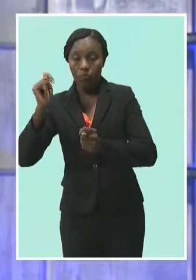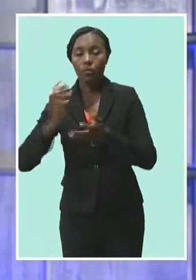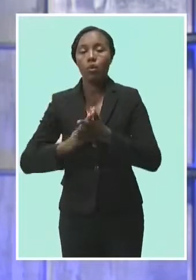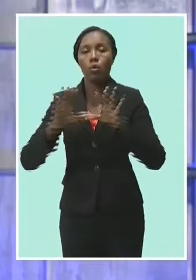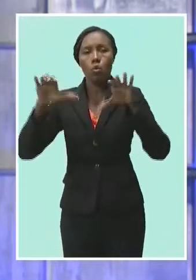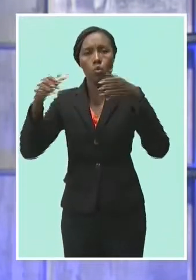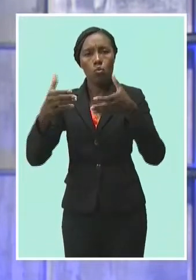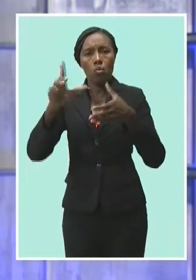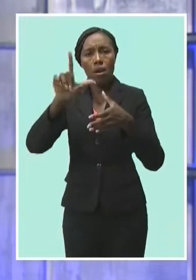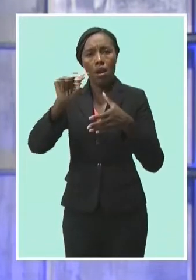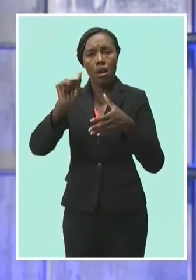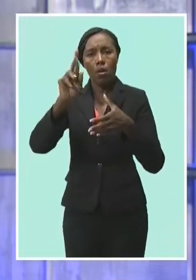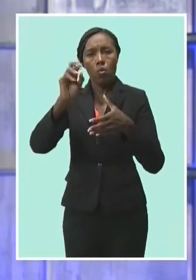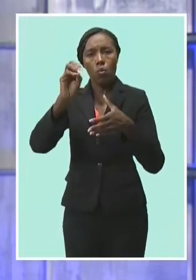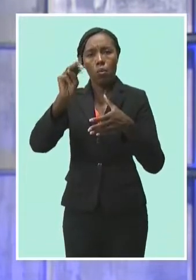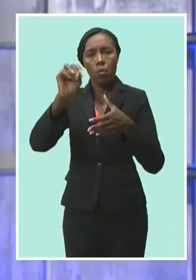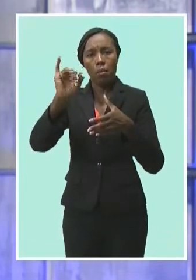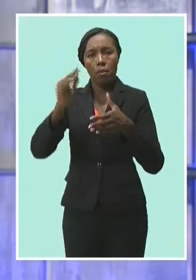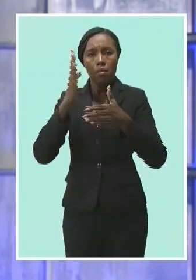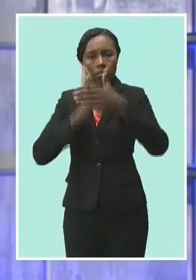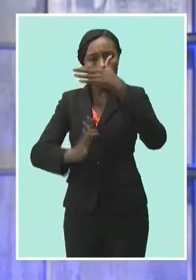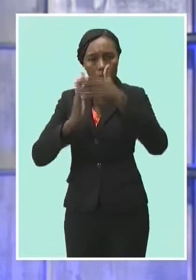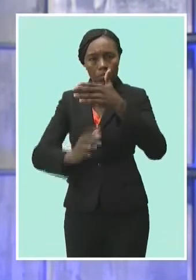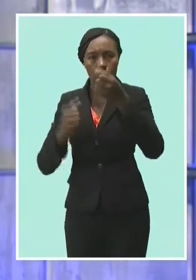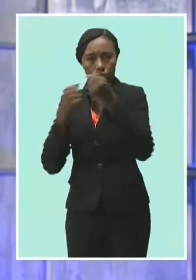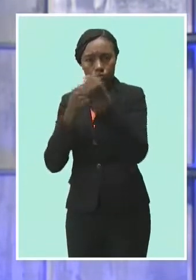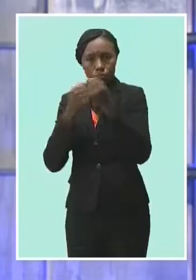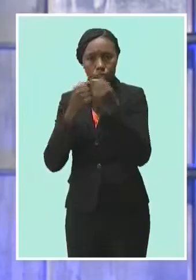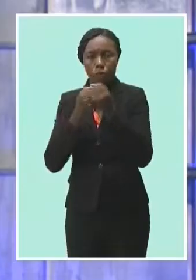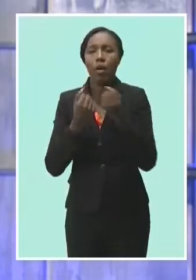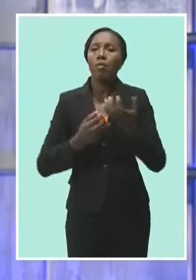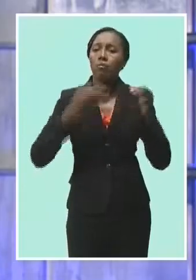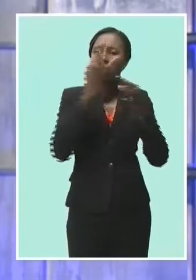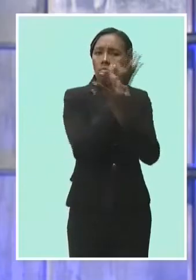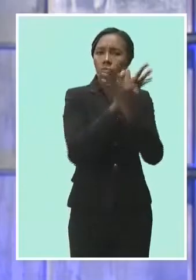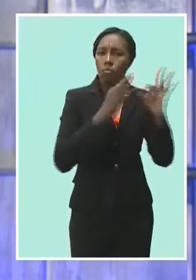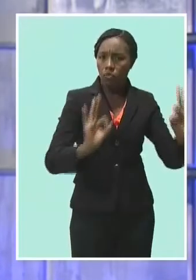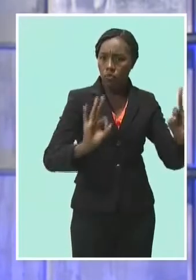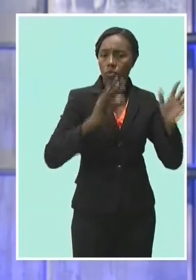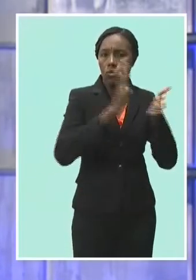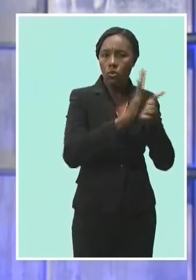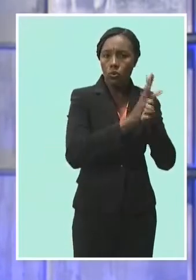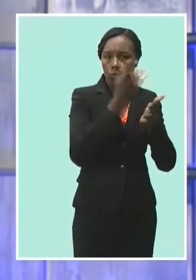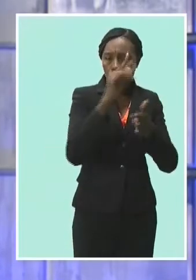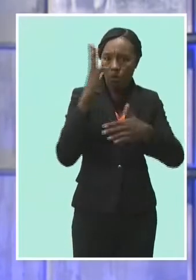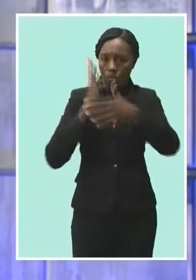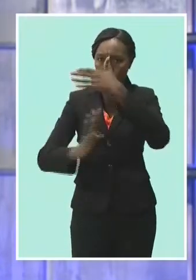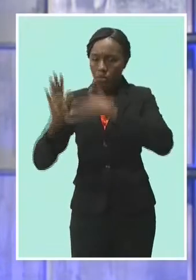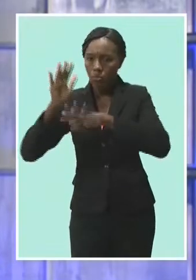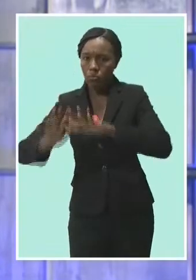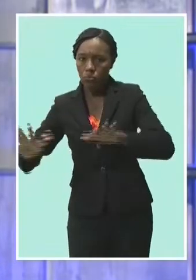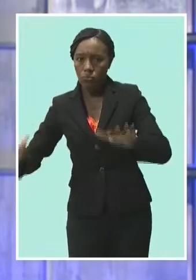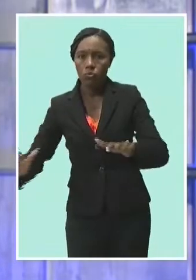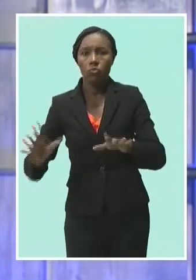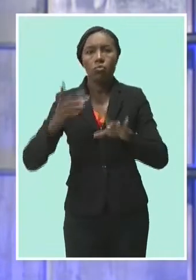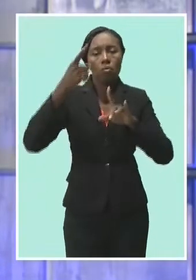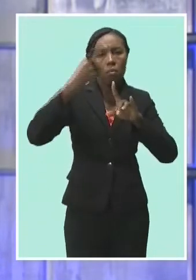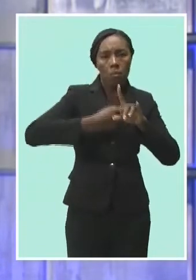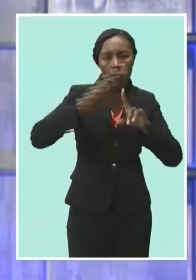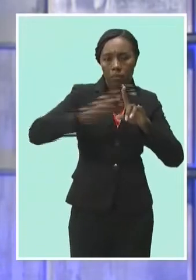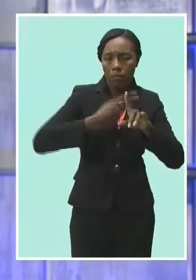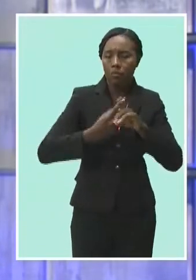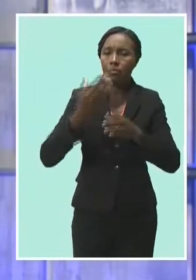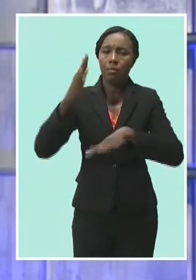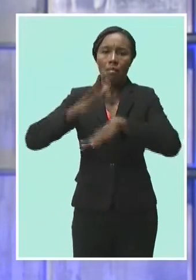the La Romaine Migrant Support has been hosting a free school for migrant children for the past 3 months. They're now calling on churches